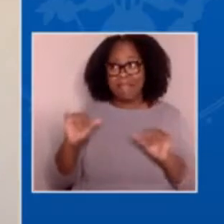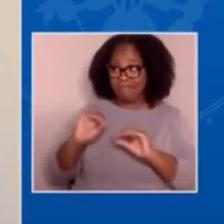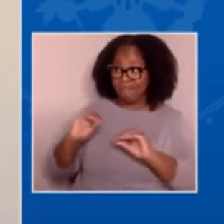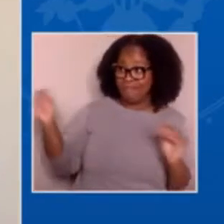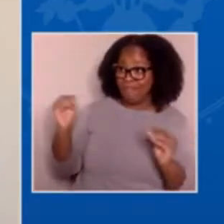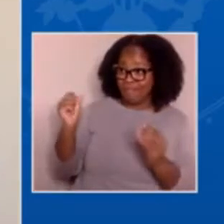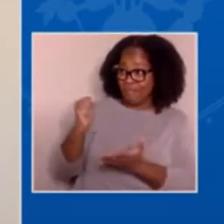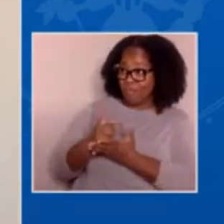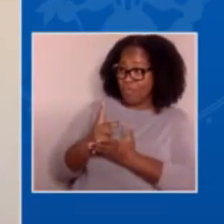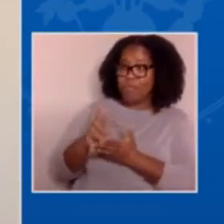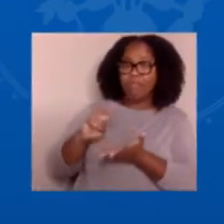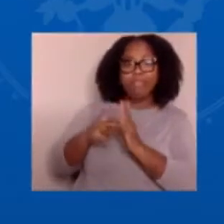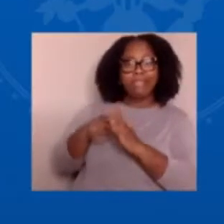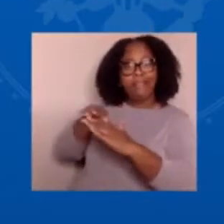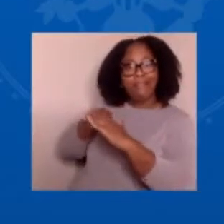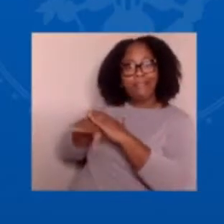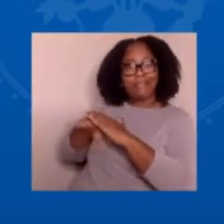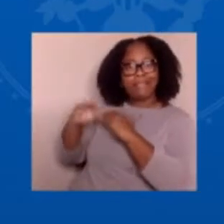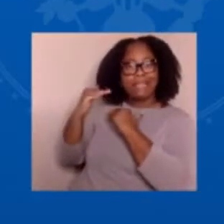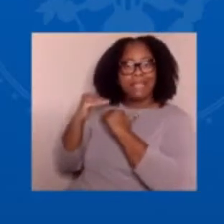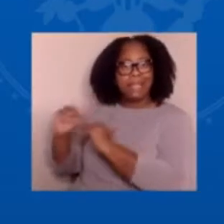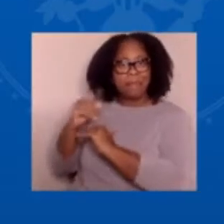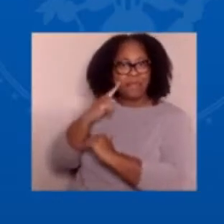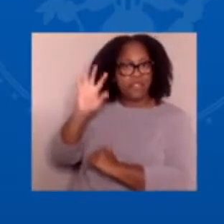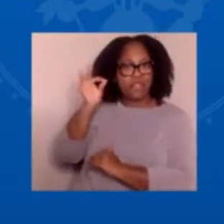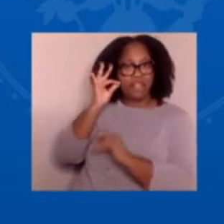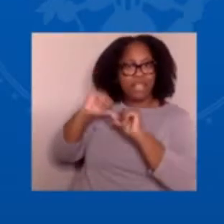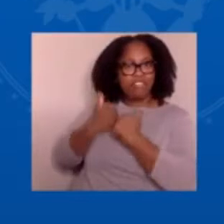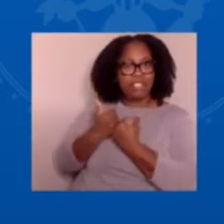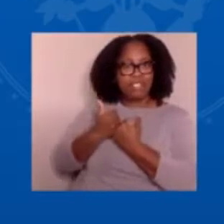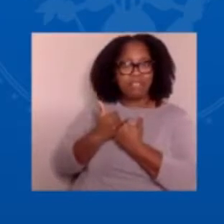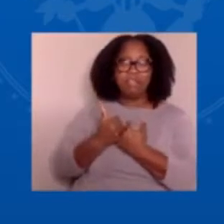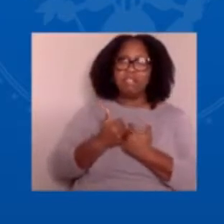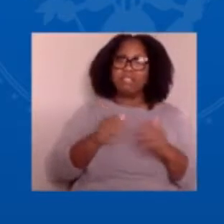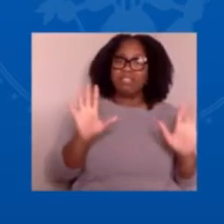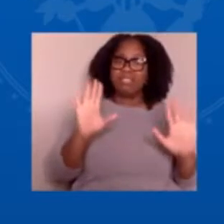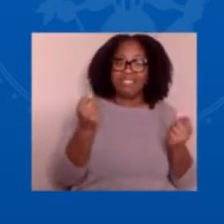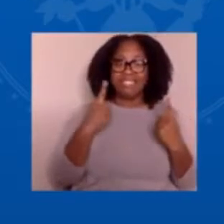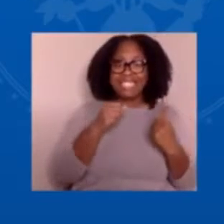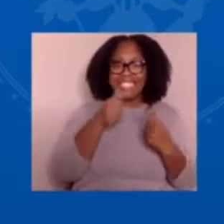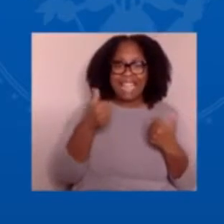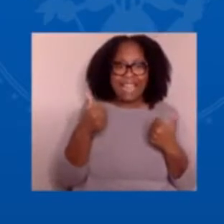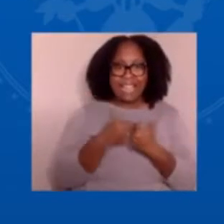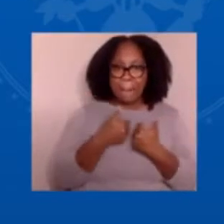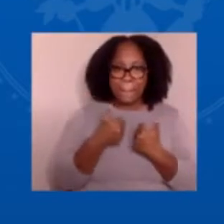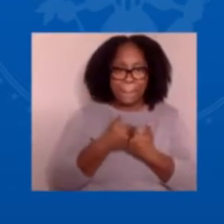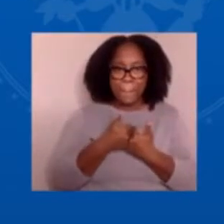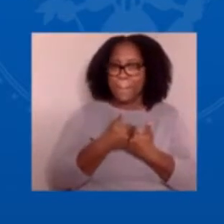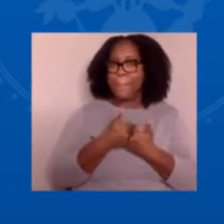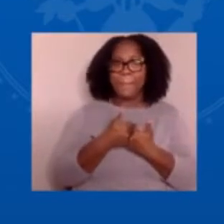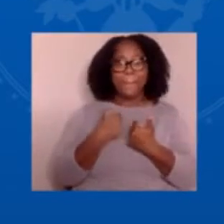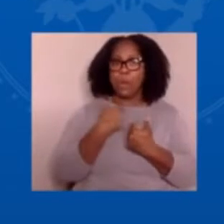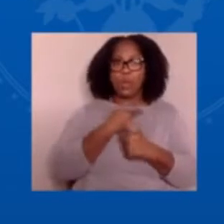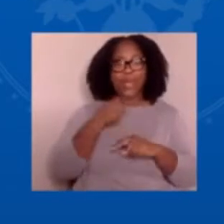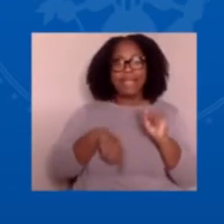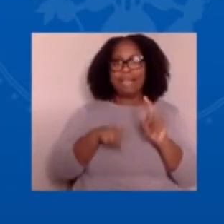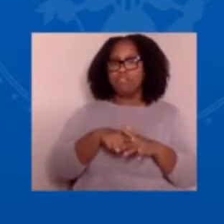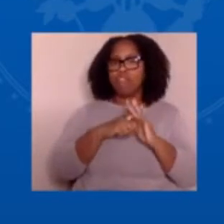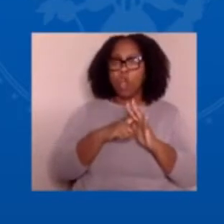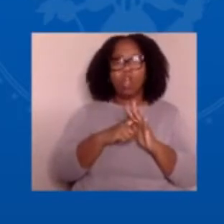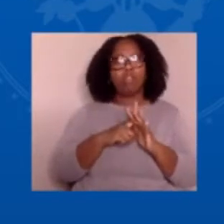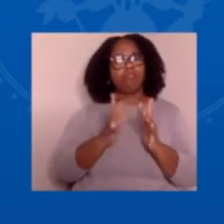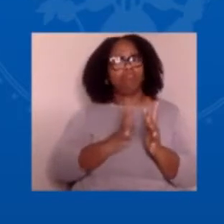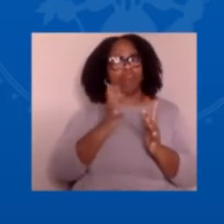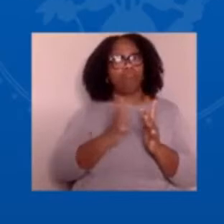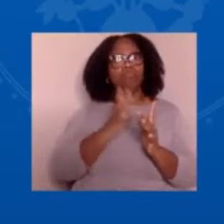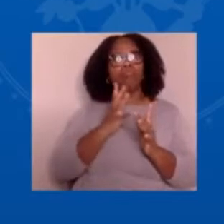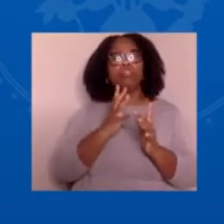federal agencies this isn't a game who gets to talk to whom our inability to start our formal agency review process has the potential